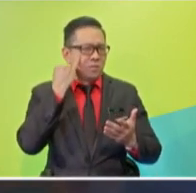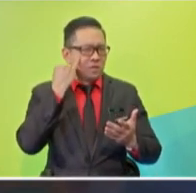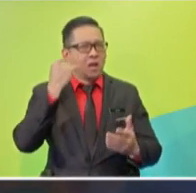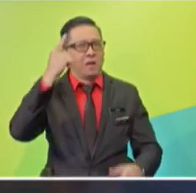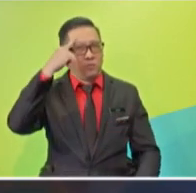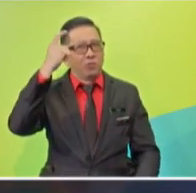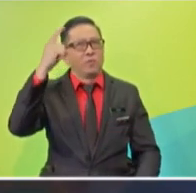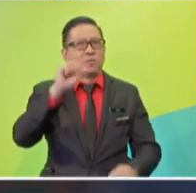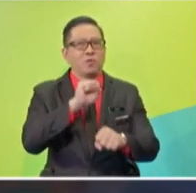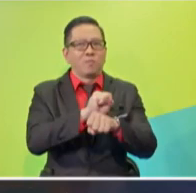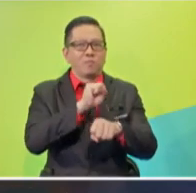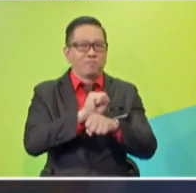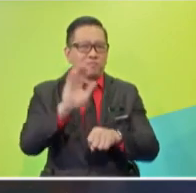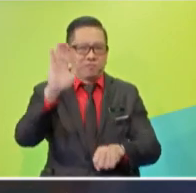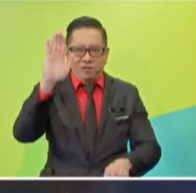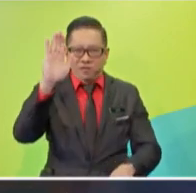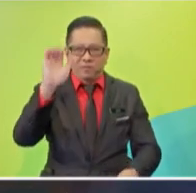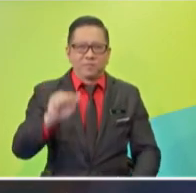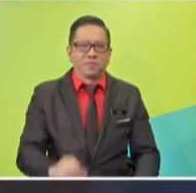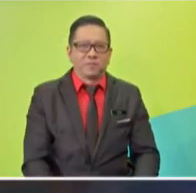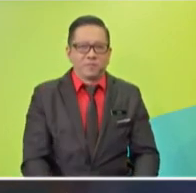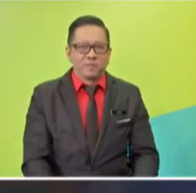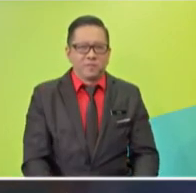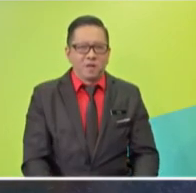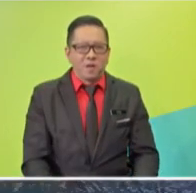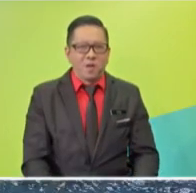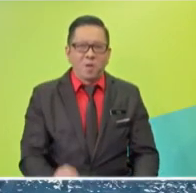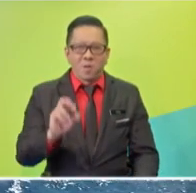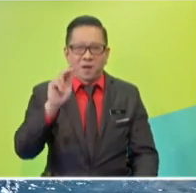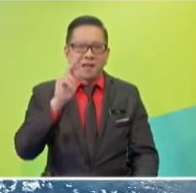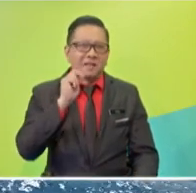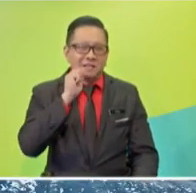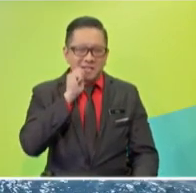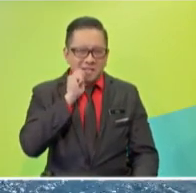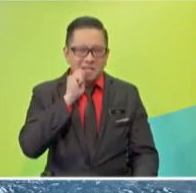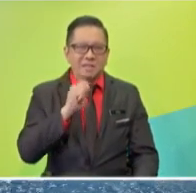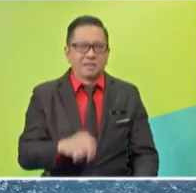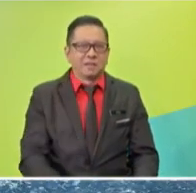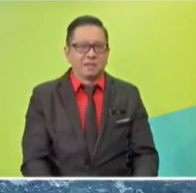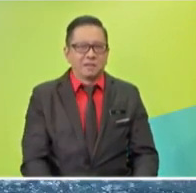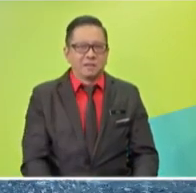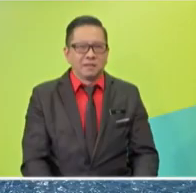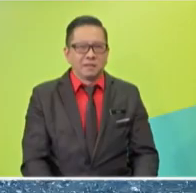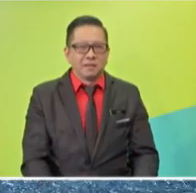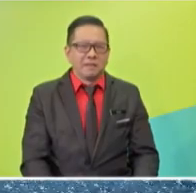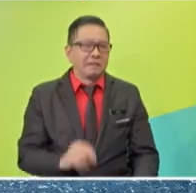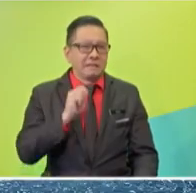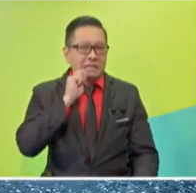job? Can you raise your hand, please? Yes. Okay, Ninzi. Okay, Ninzi. What do you think, Ninzi?